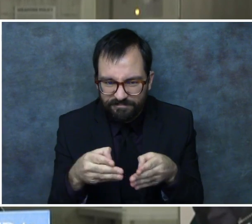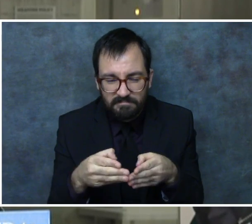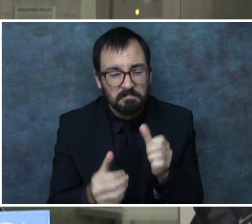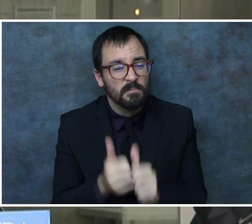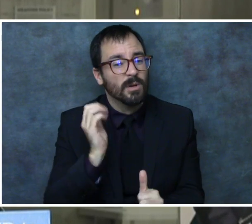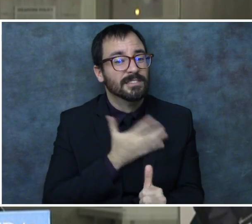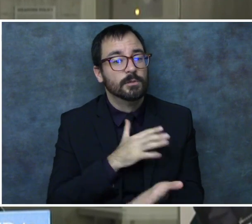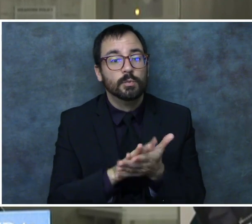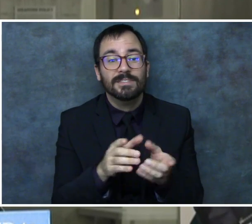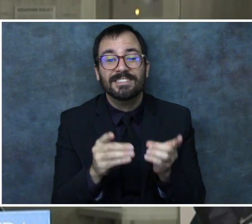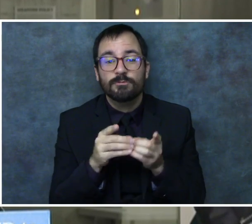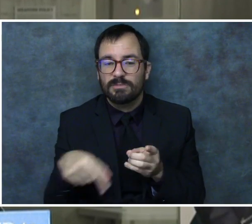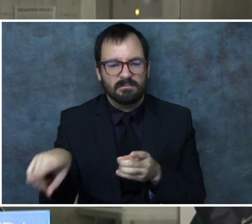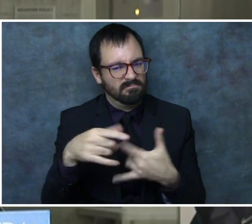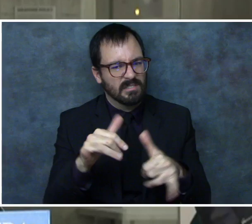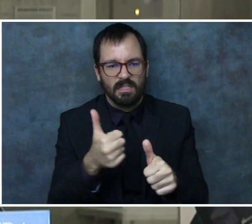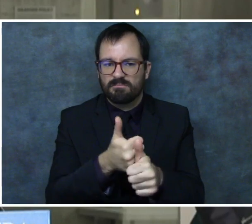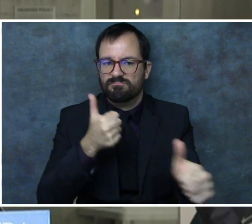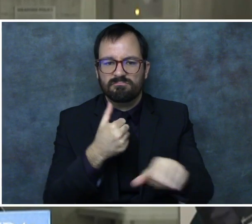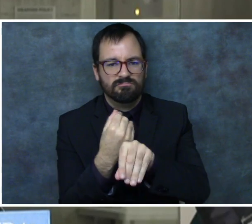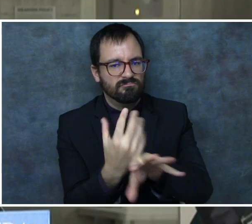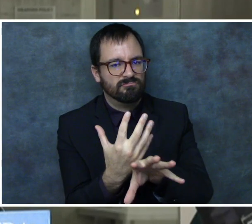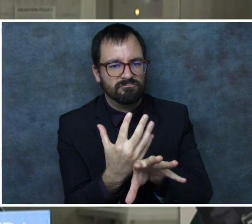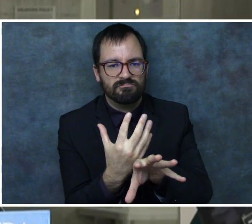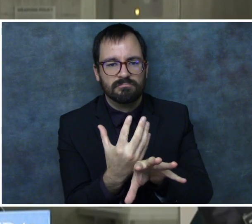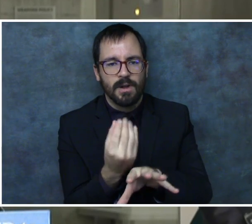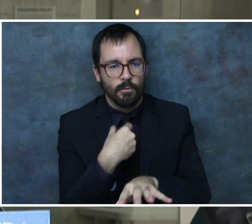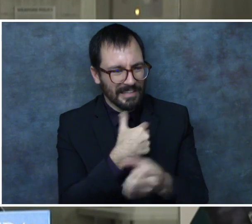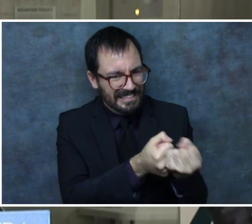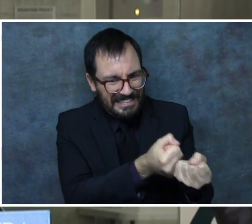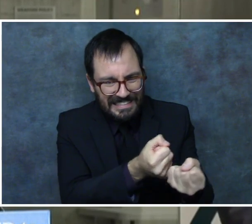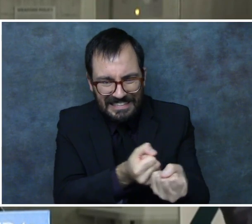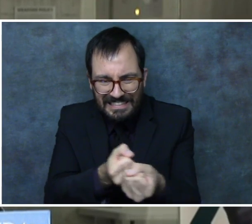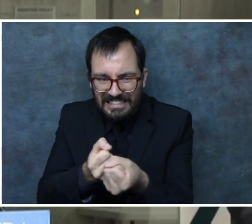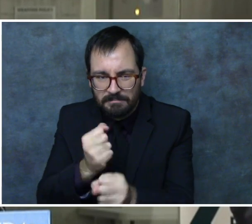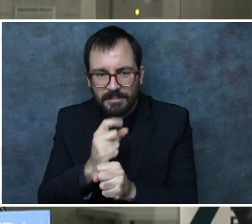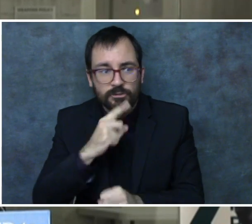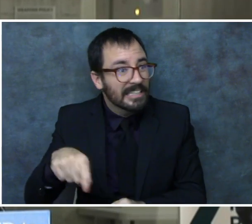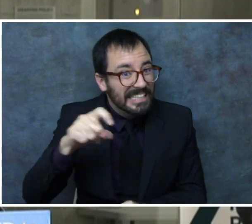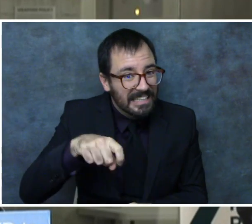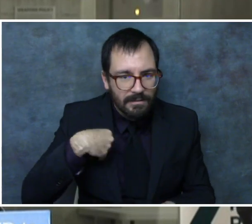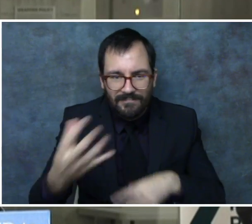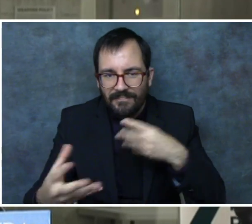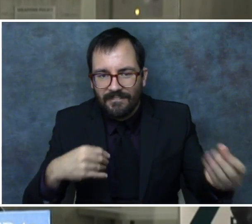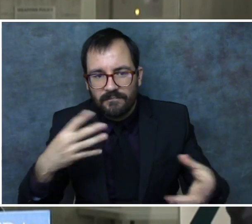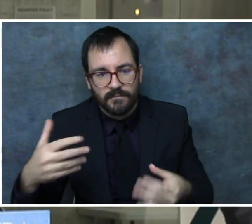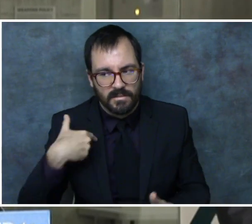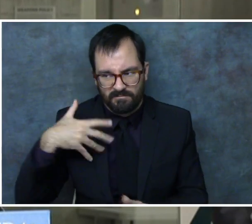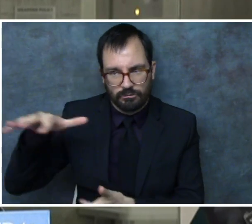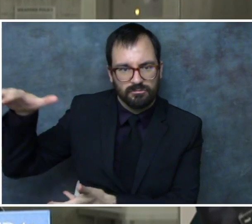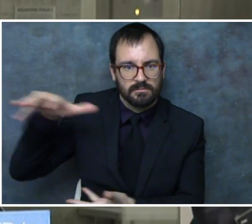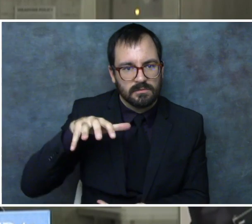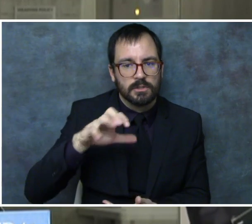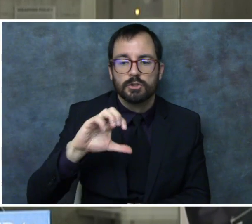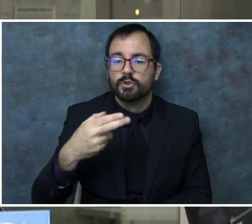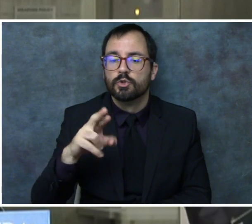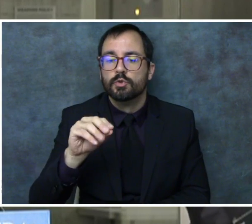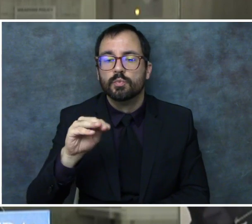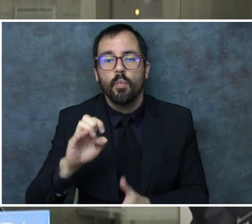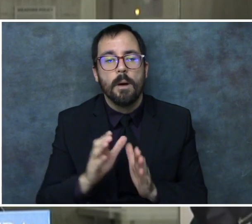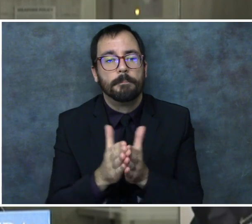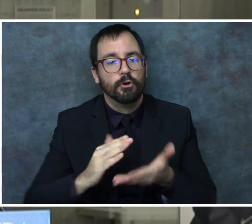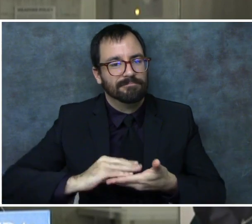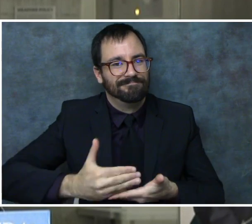they need. We got another delivery, I believe, of Chromebooks the other day, so we're getting those out. So we just need to make sure our